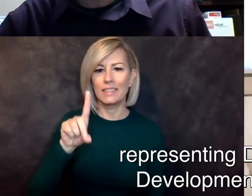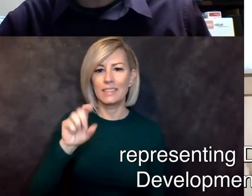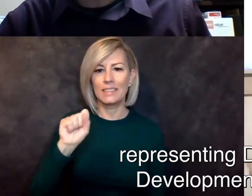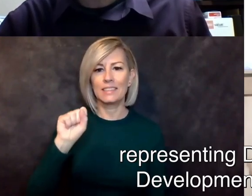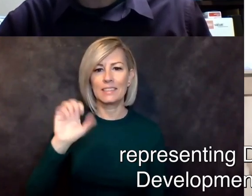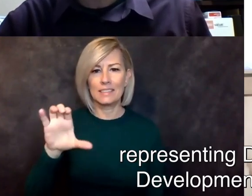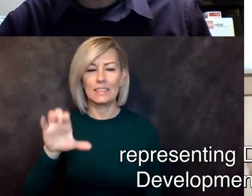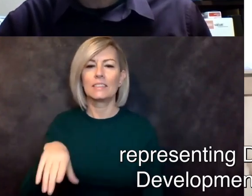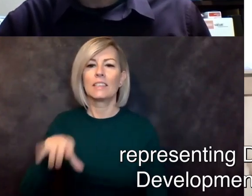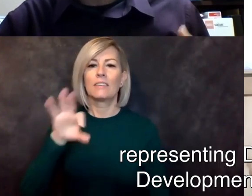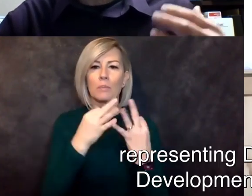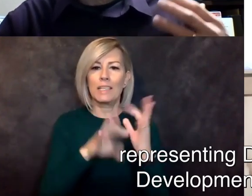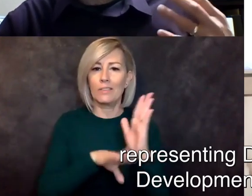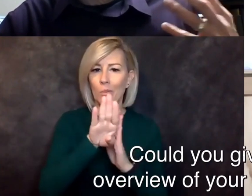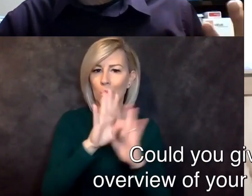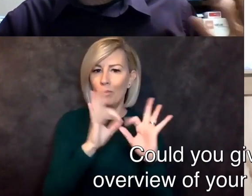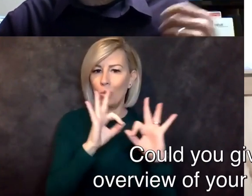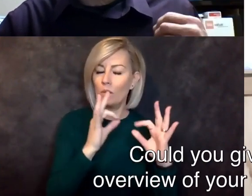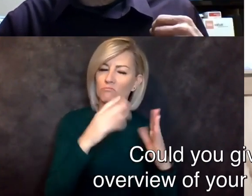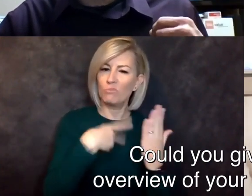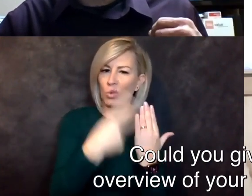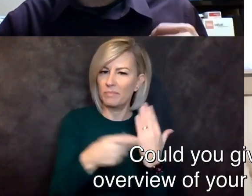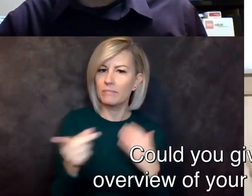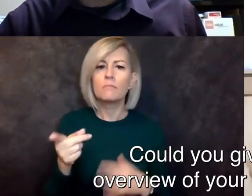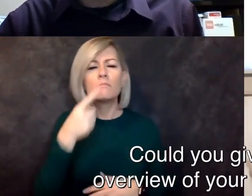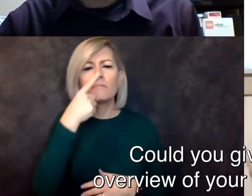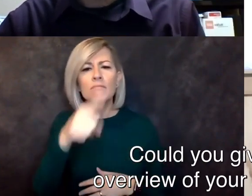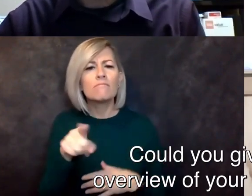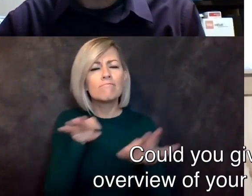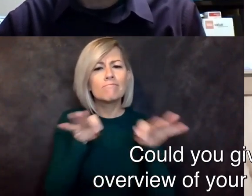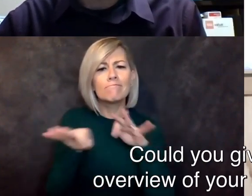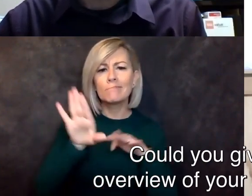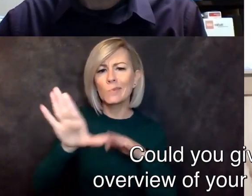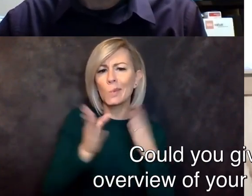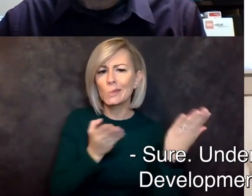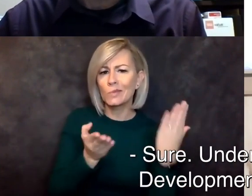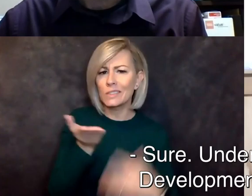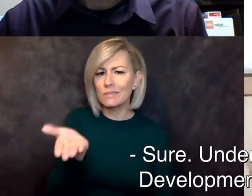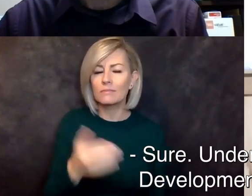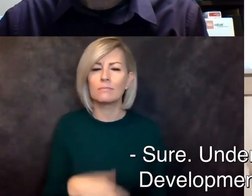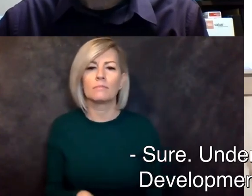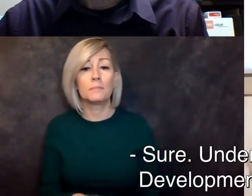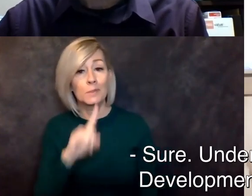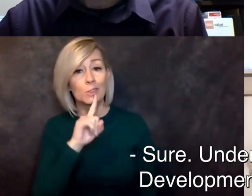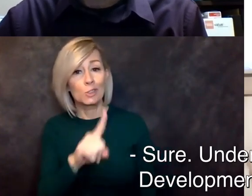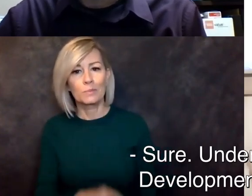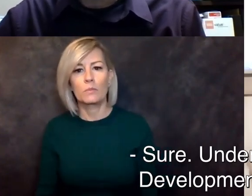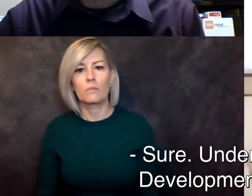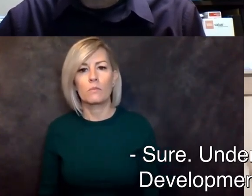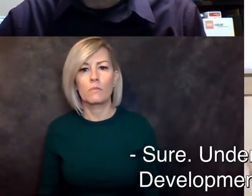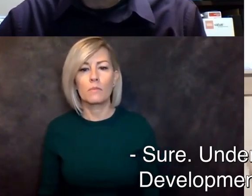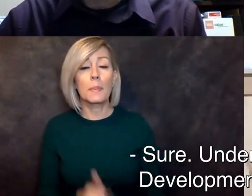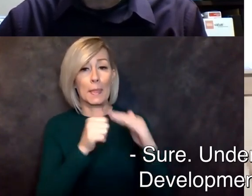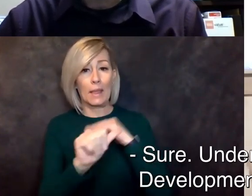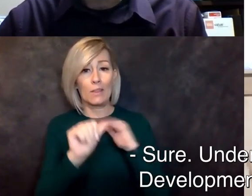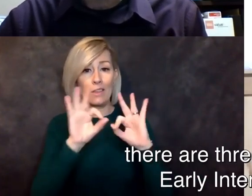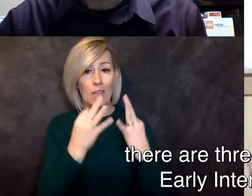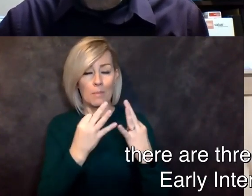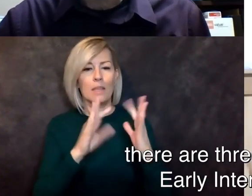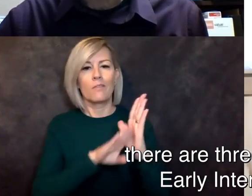Family Development Program. Could you give us a nice overview of your services there? Sure. Under the Family Development